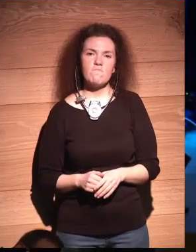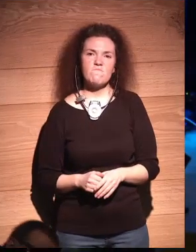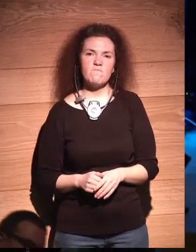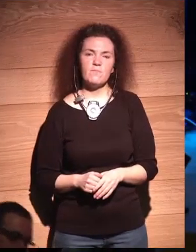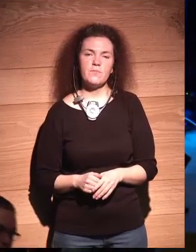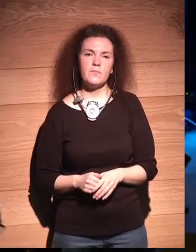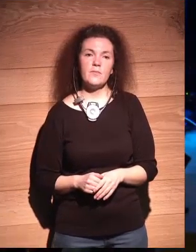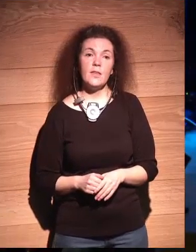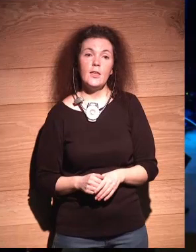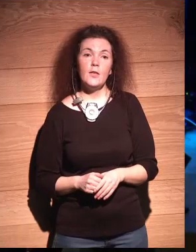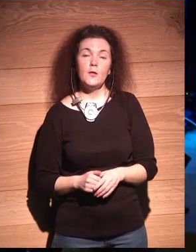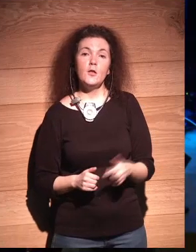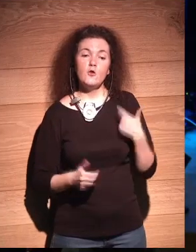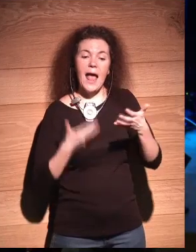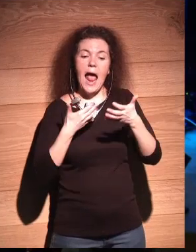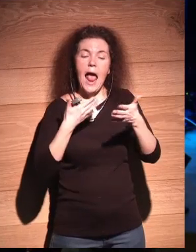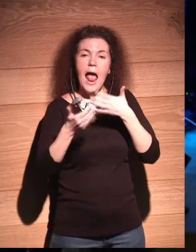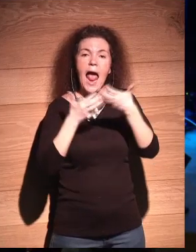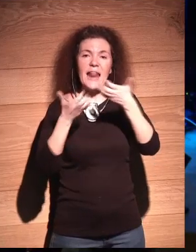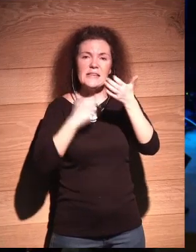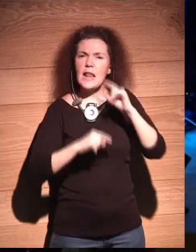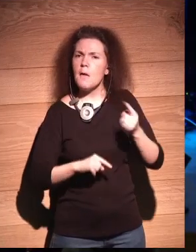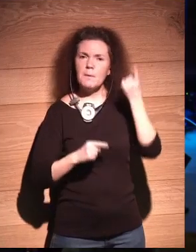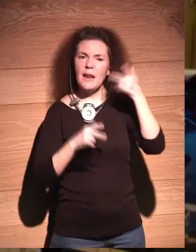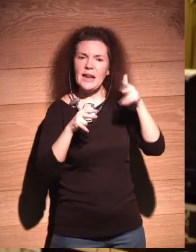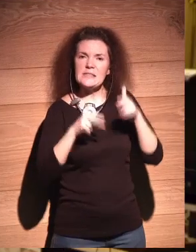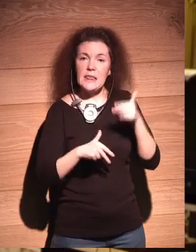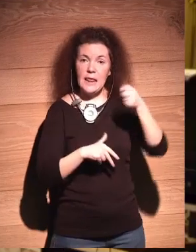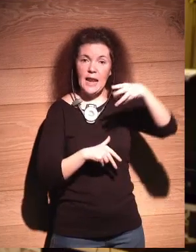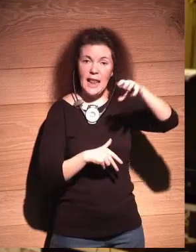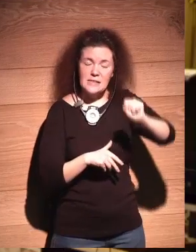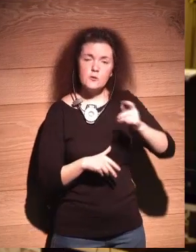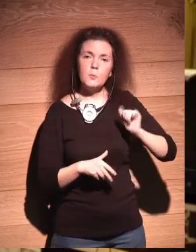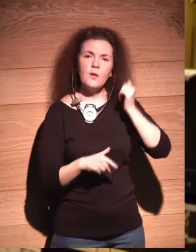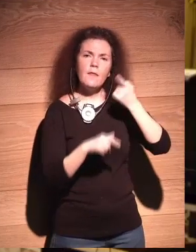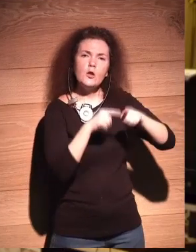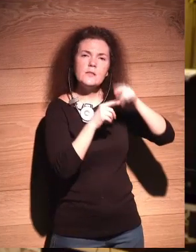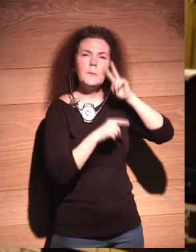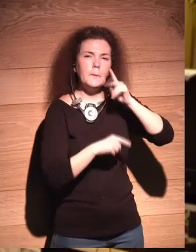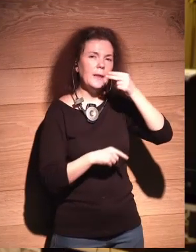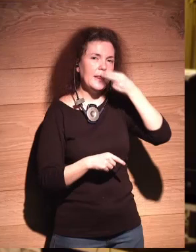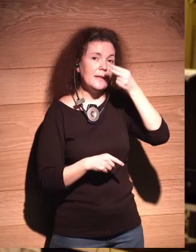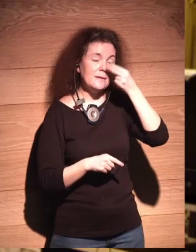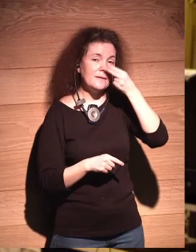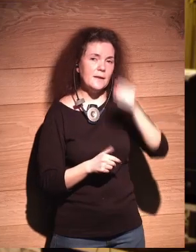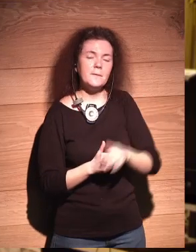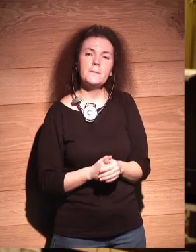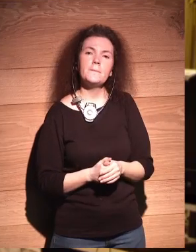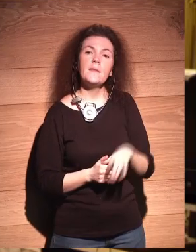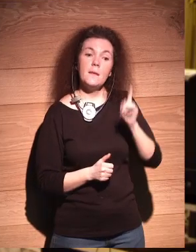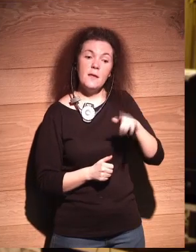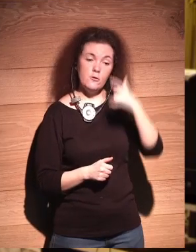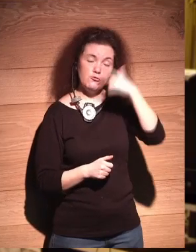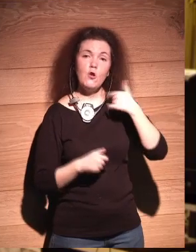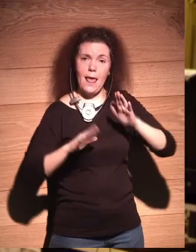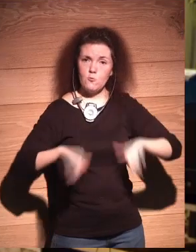residence there, and got a lot of opportunities to see a lot of really interesting things. I was also the last